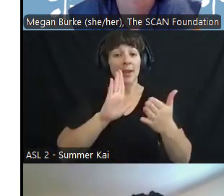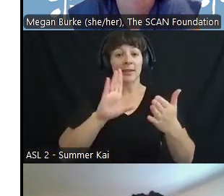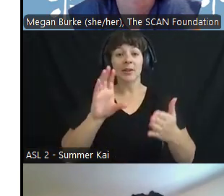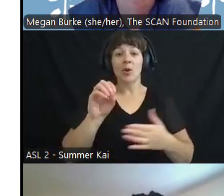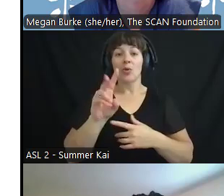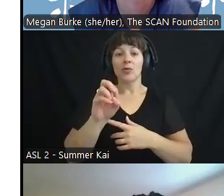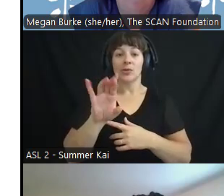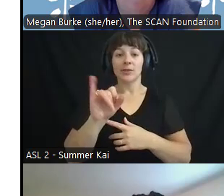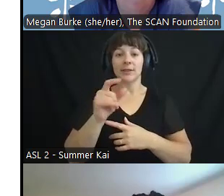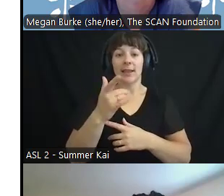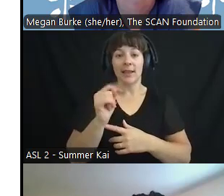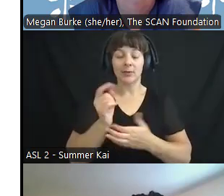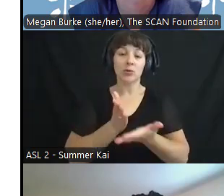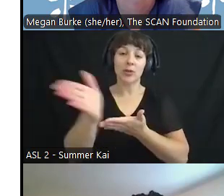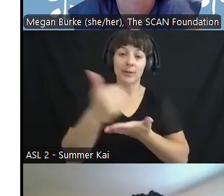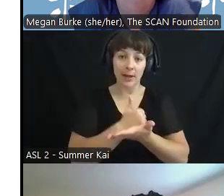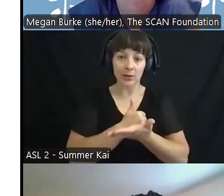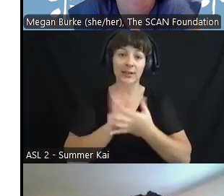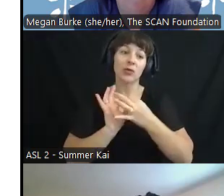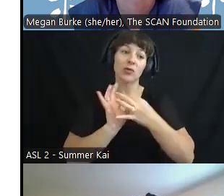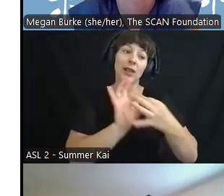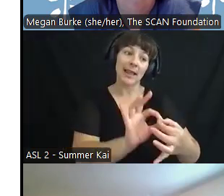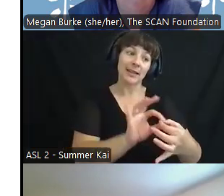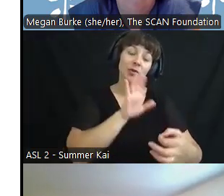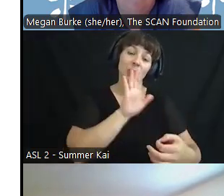or transparency on the behalf of the consumer.